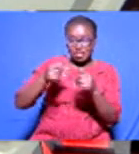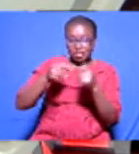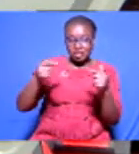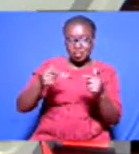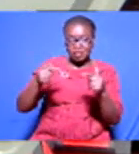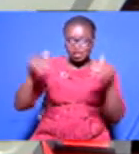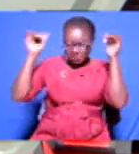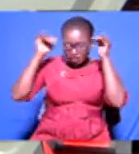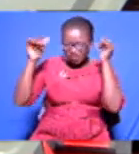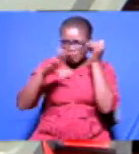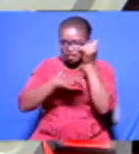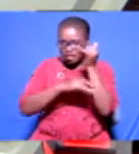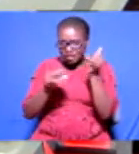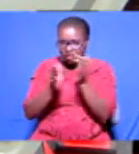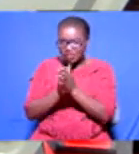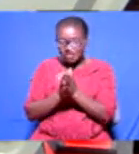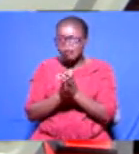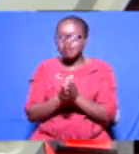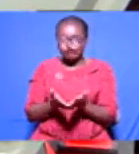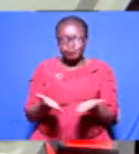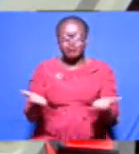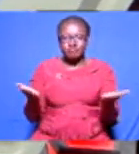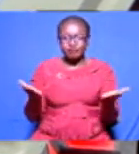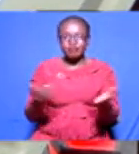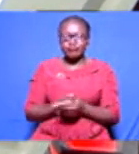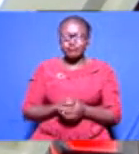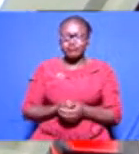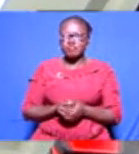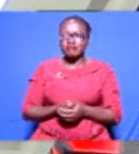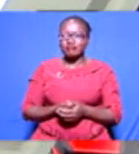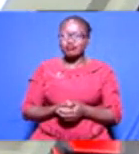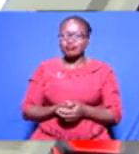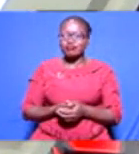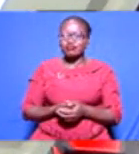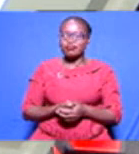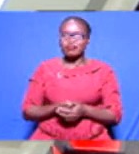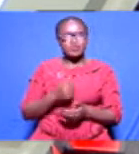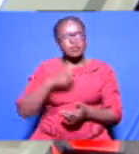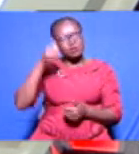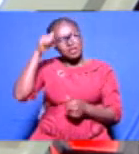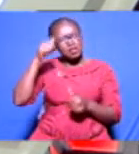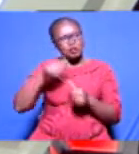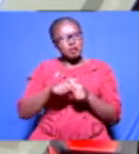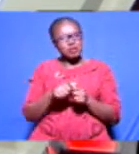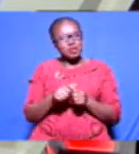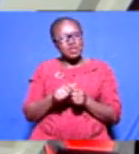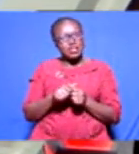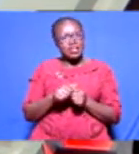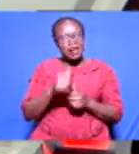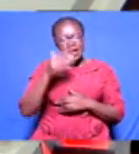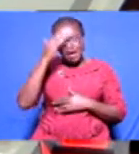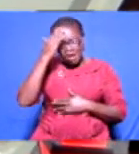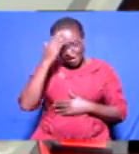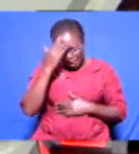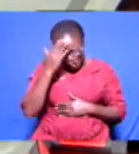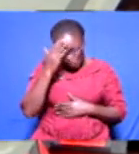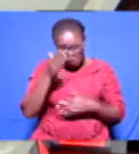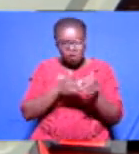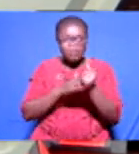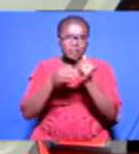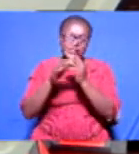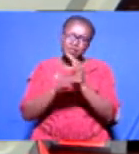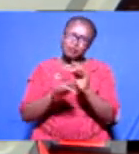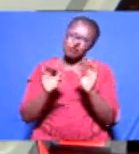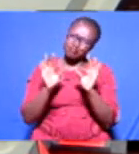rustling. May his soul rest in eternal peace. Well, what I remember about him was his low-key style of leadership. Mm-hmm. It was brilliant. He